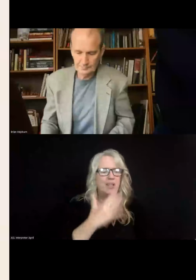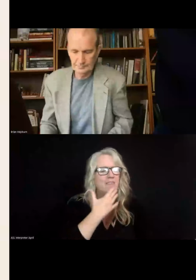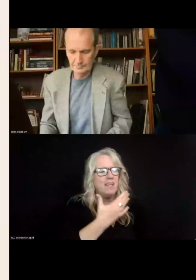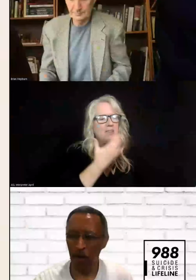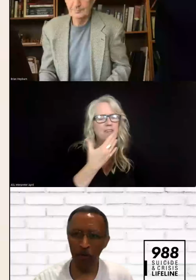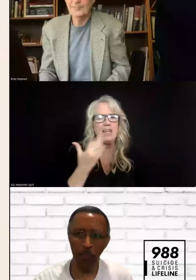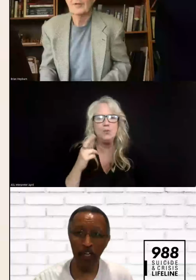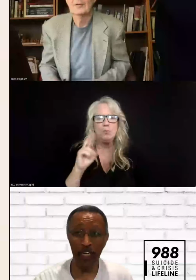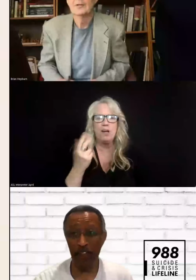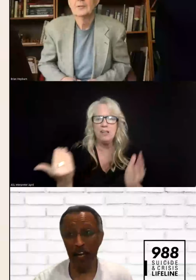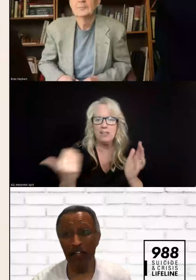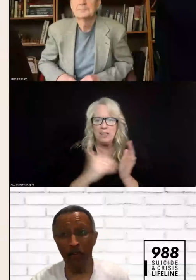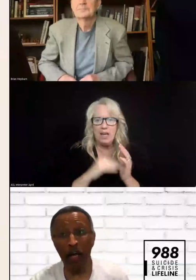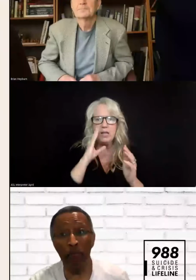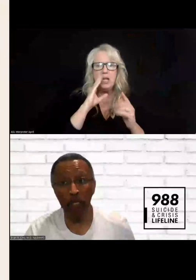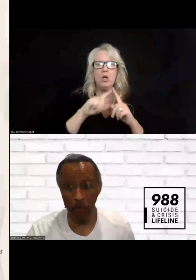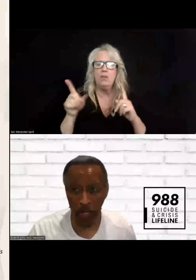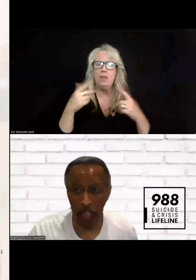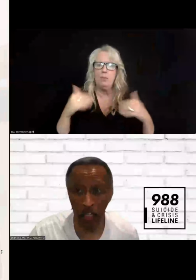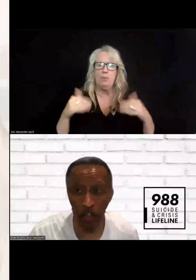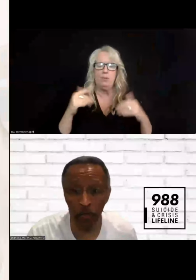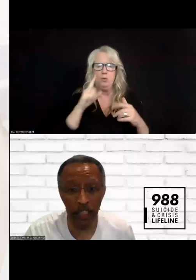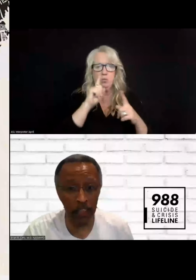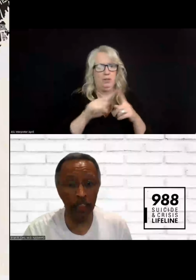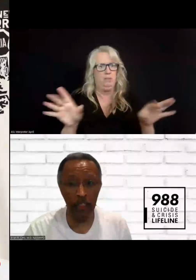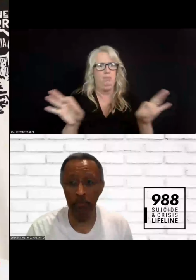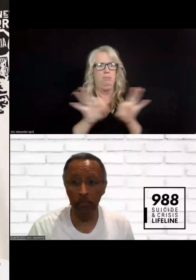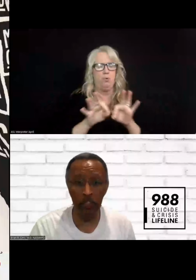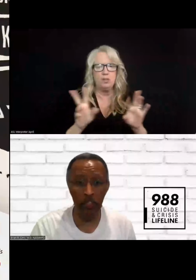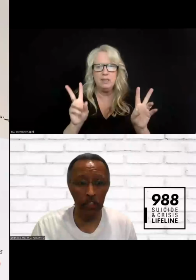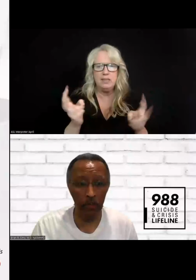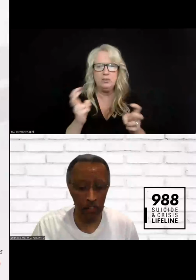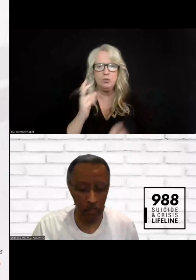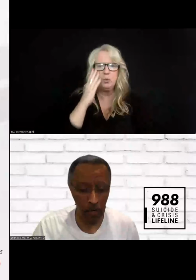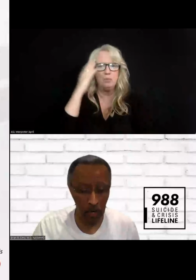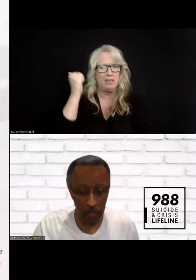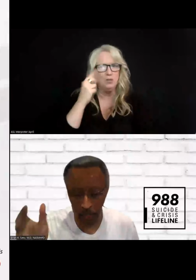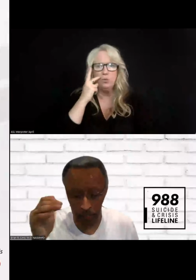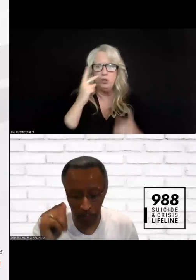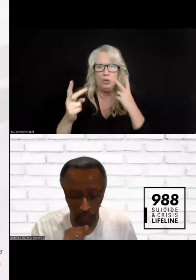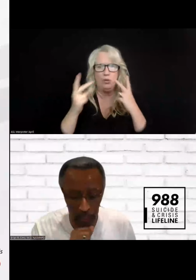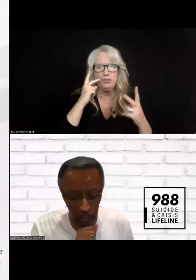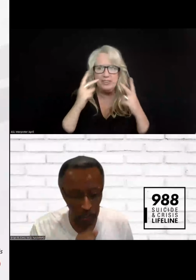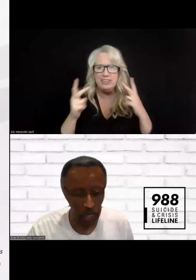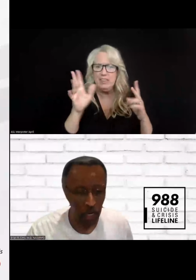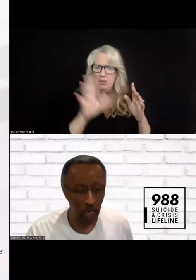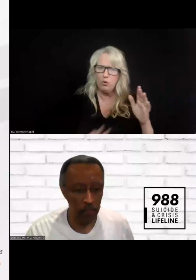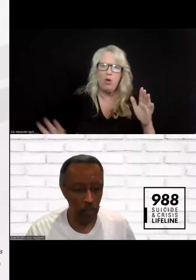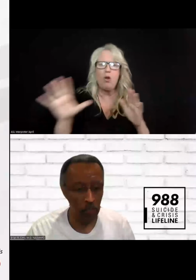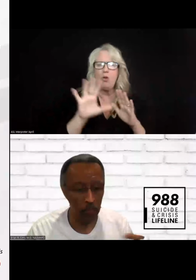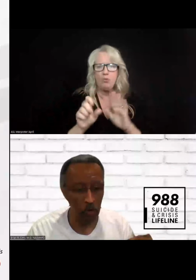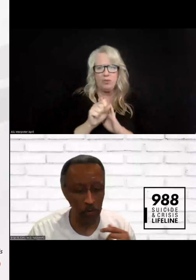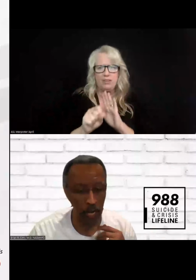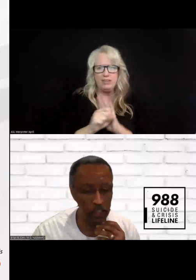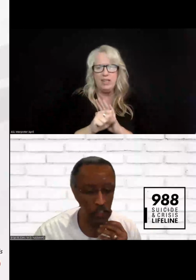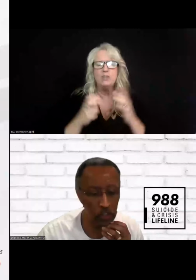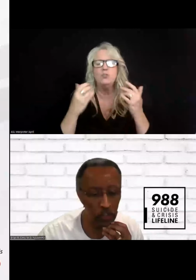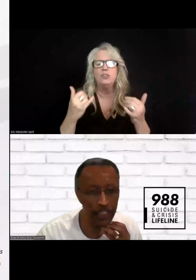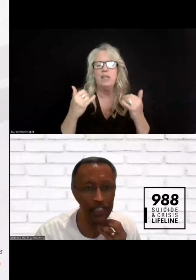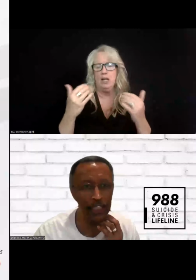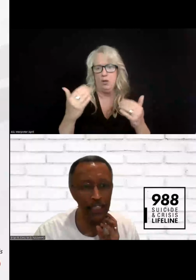And again, for pointing out that incredibly important issue, because it is something we're seeing across all of the states. So I want to move